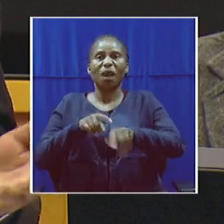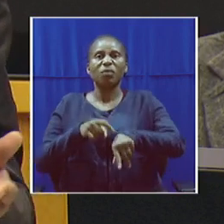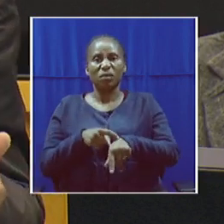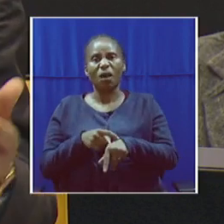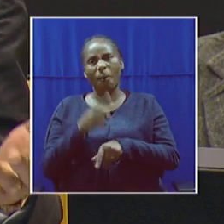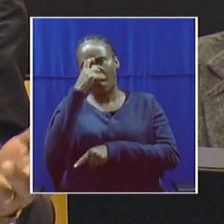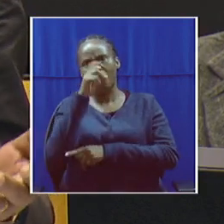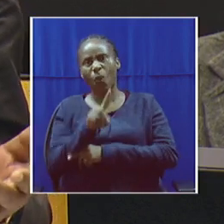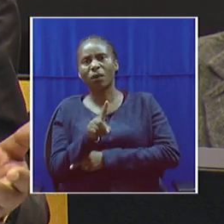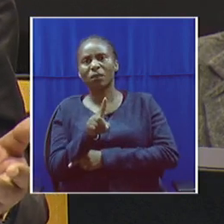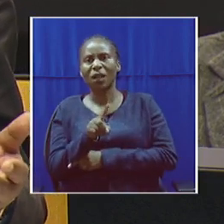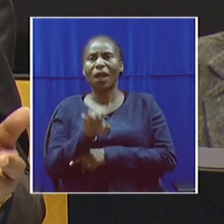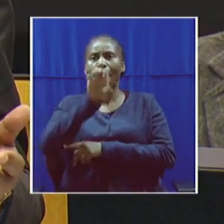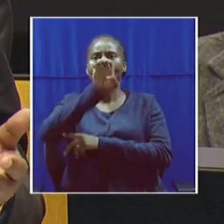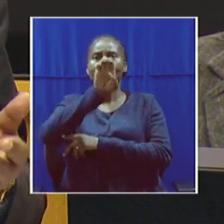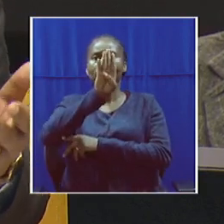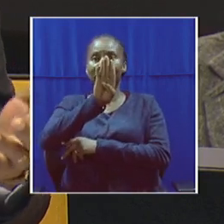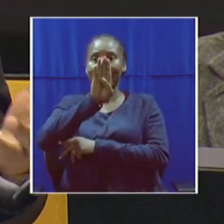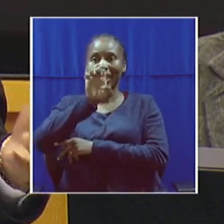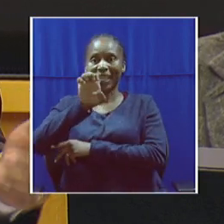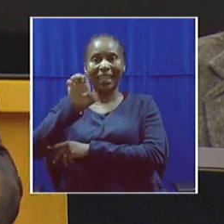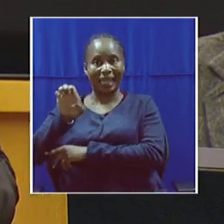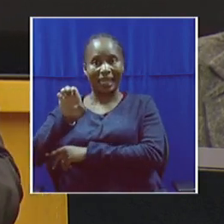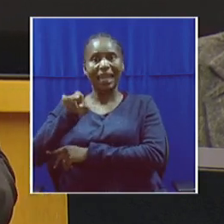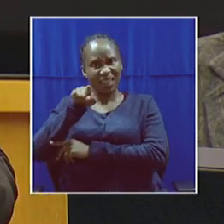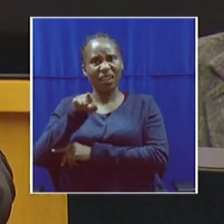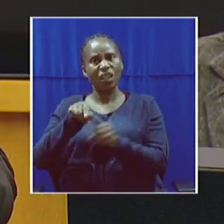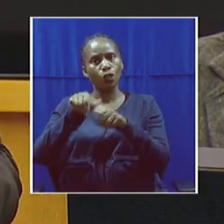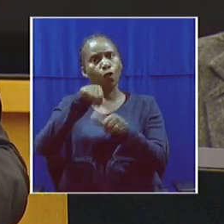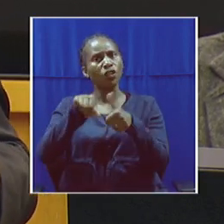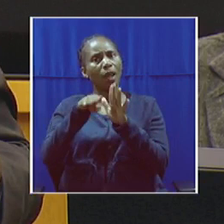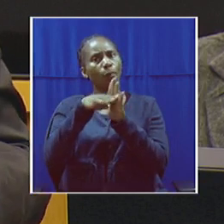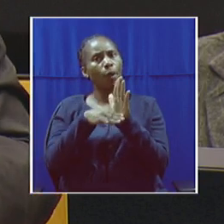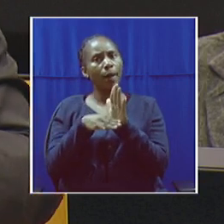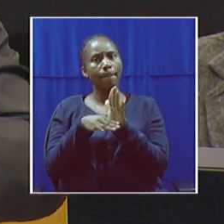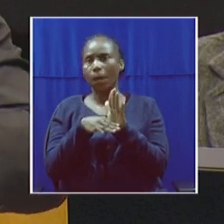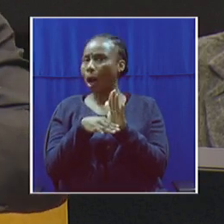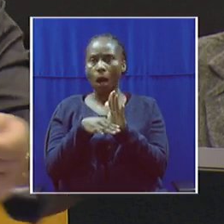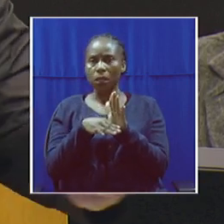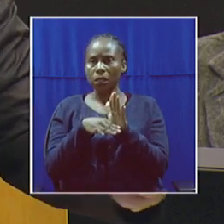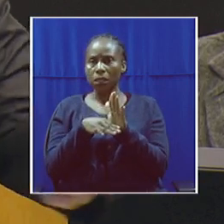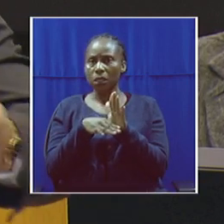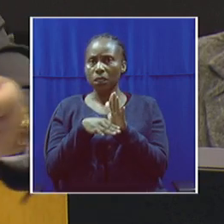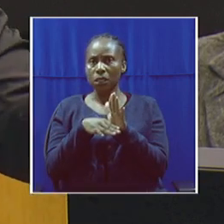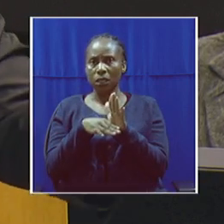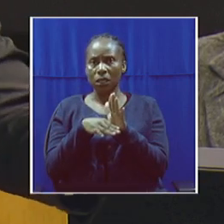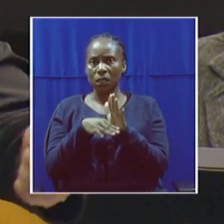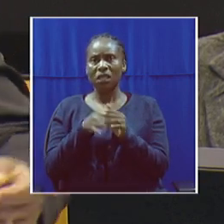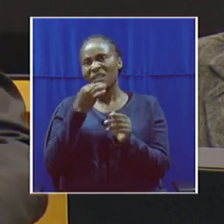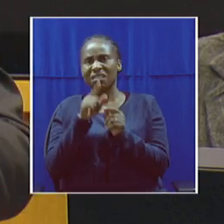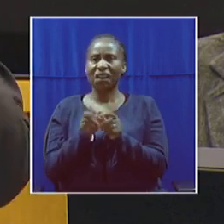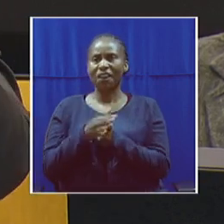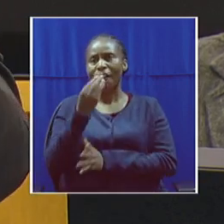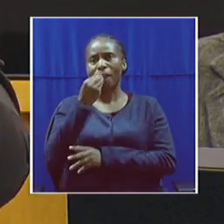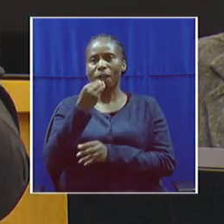be be is a social program uh which must distribute food